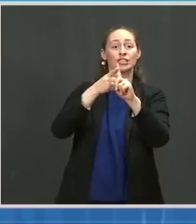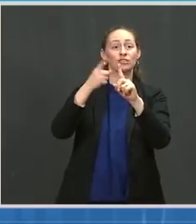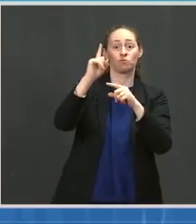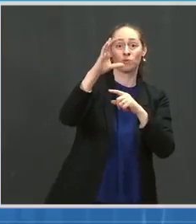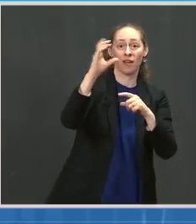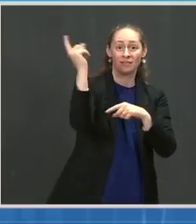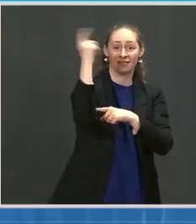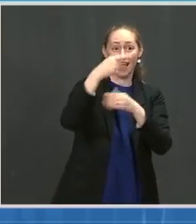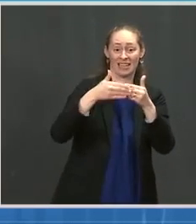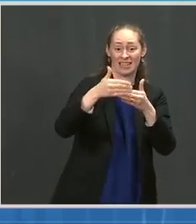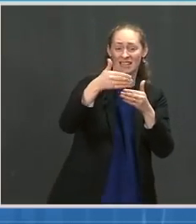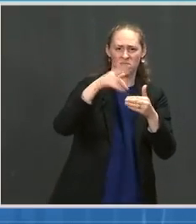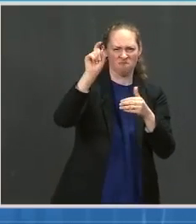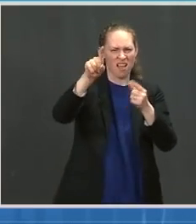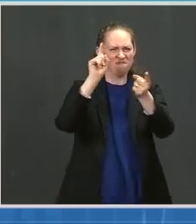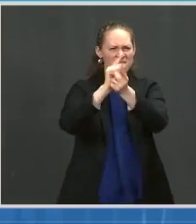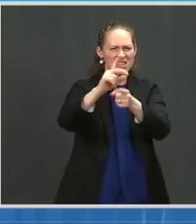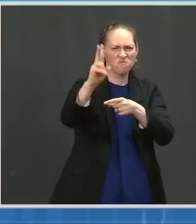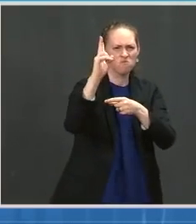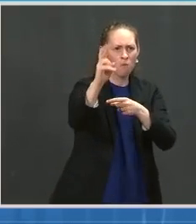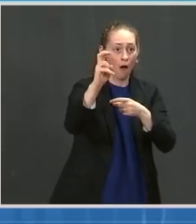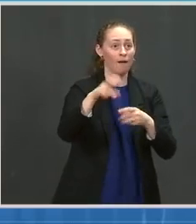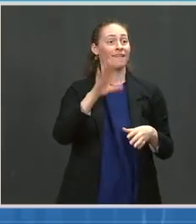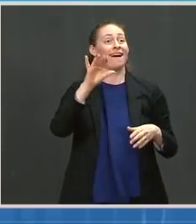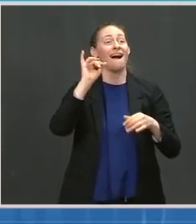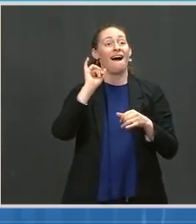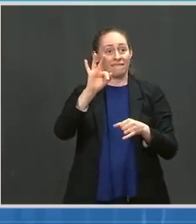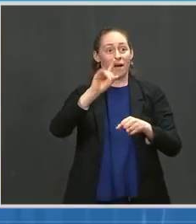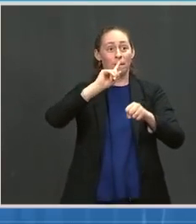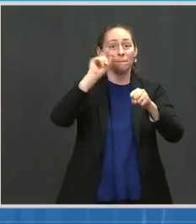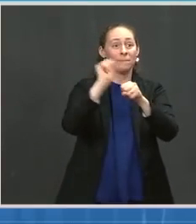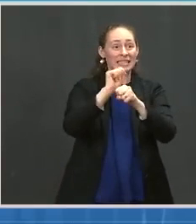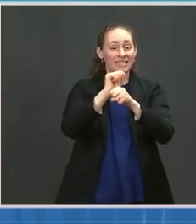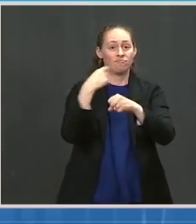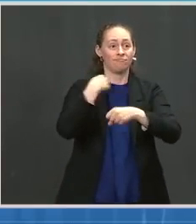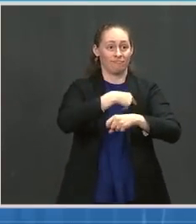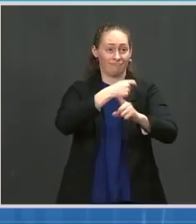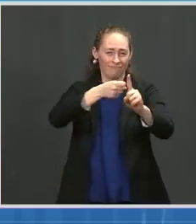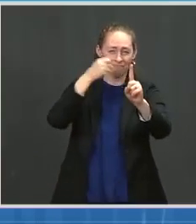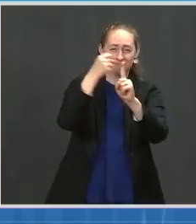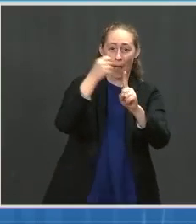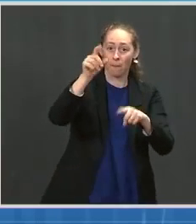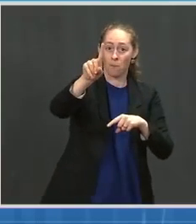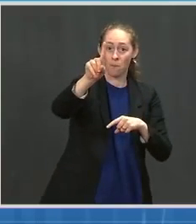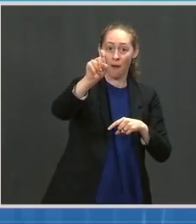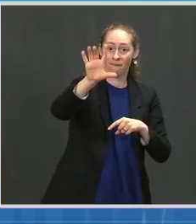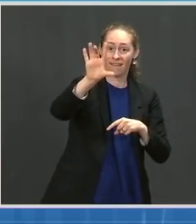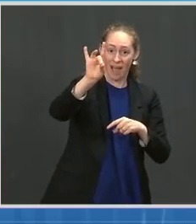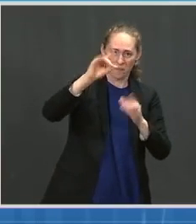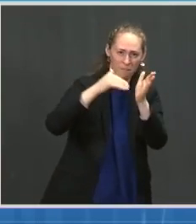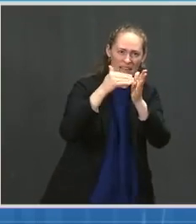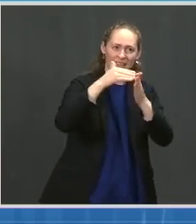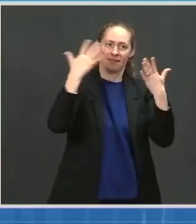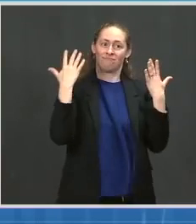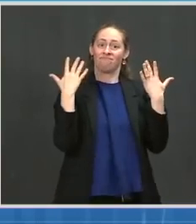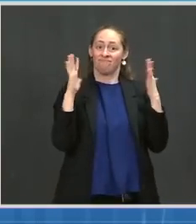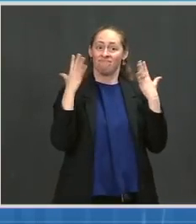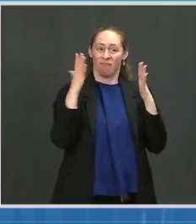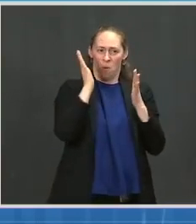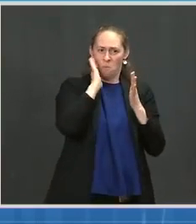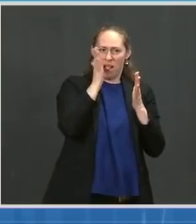days. Yesterday, we reached over 158 million. Earlier this week, I